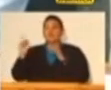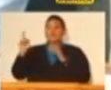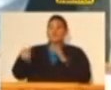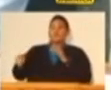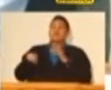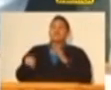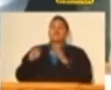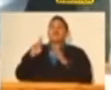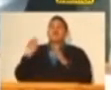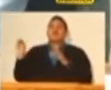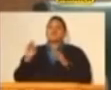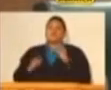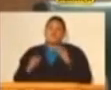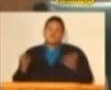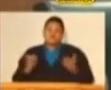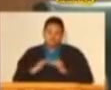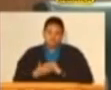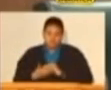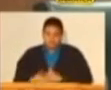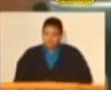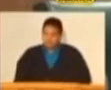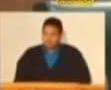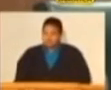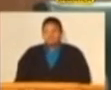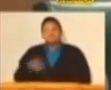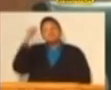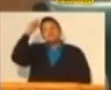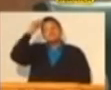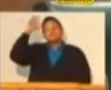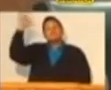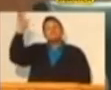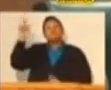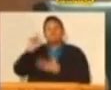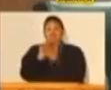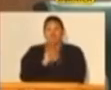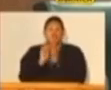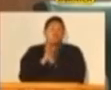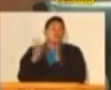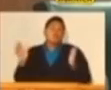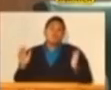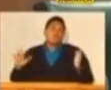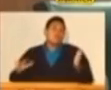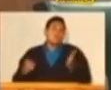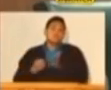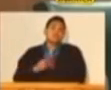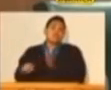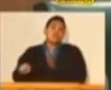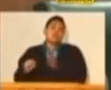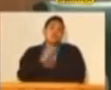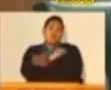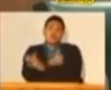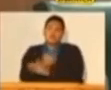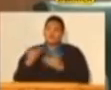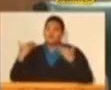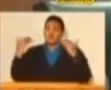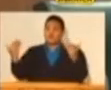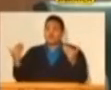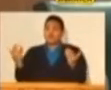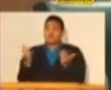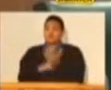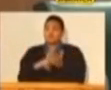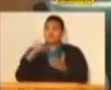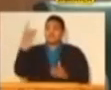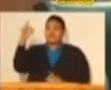court. However, Mr. Speaker, the Attorney General did not sign the authority to proceed until